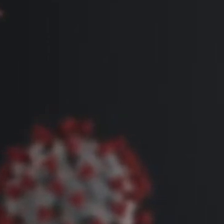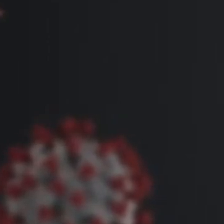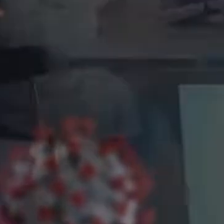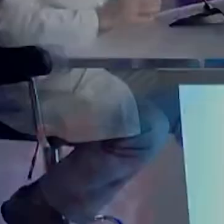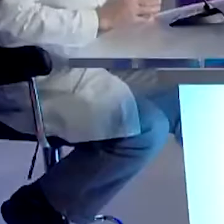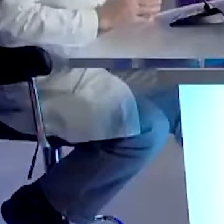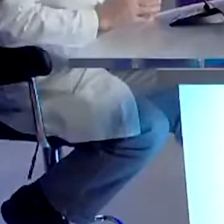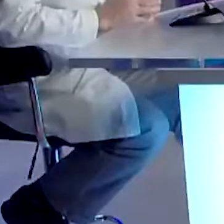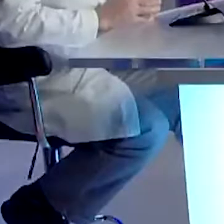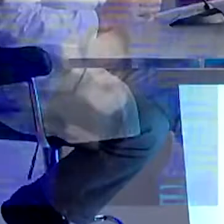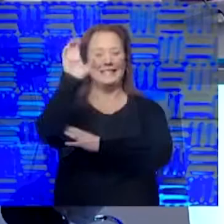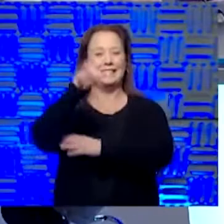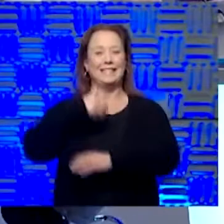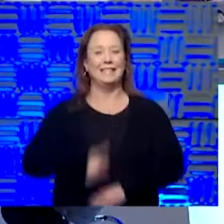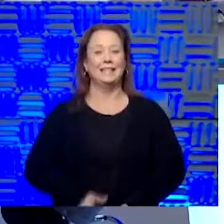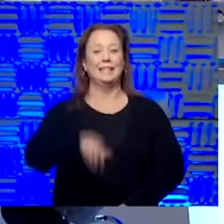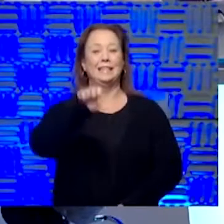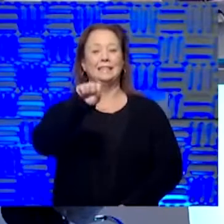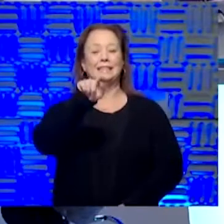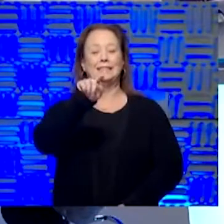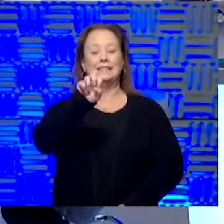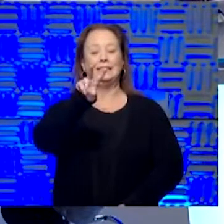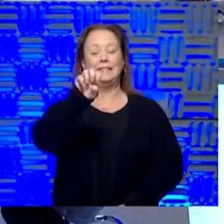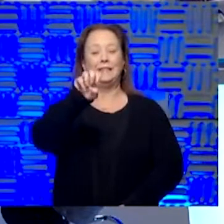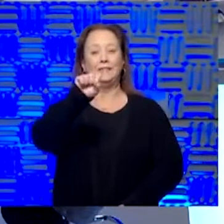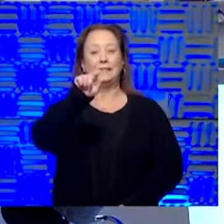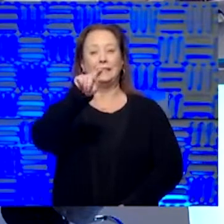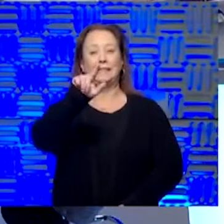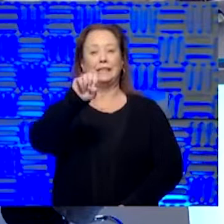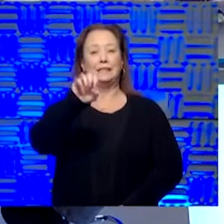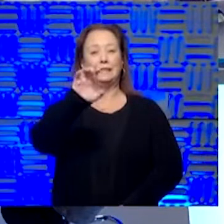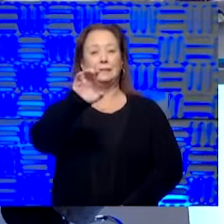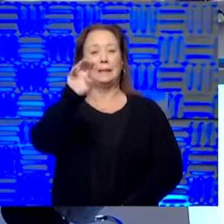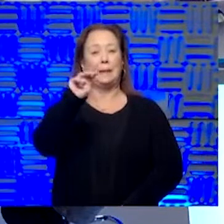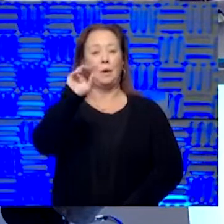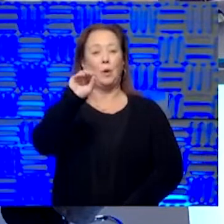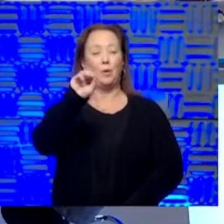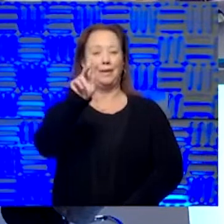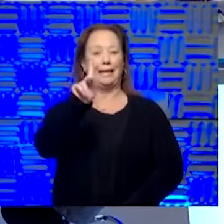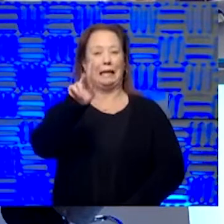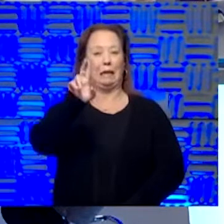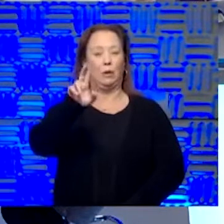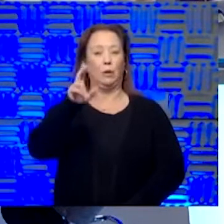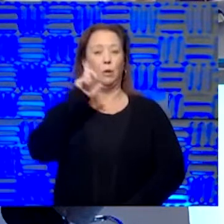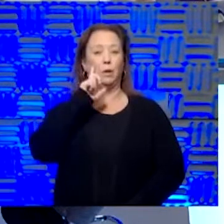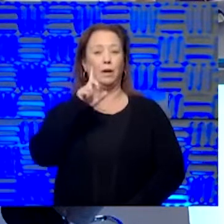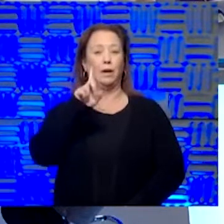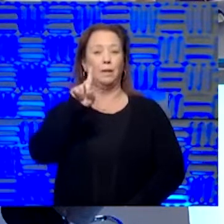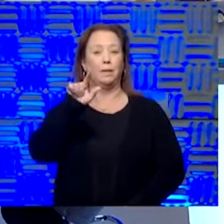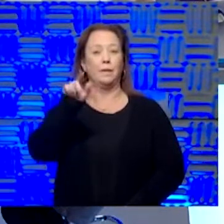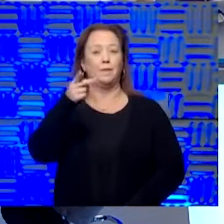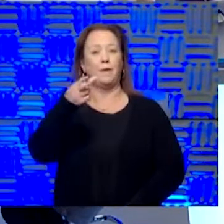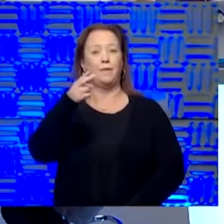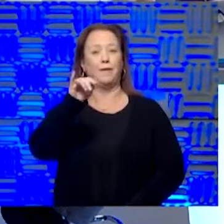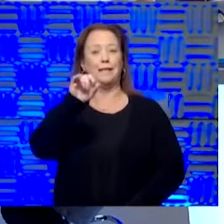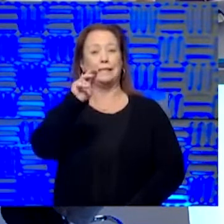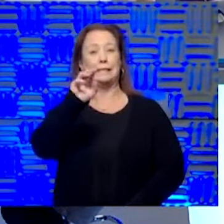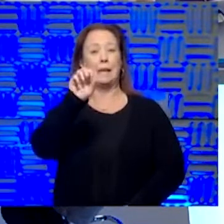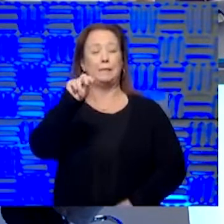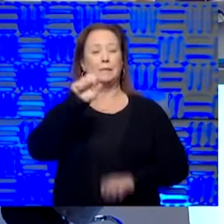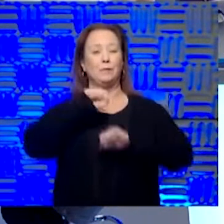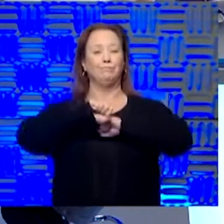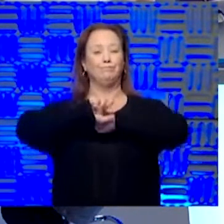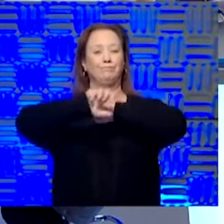Good morning, Kansas City. This is Steve Stites, Chief Medical Officer at the University of Kansas Health System. I'm here in the Dolph Simon studio, and we are